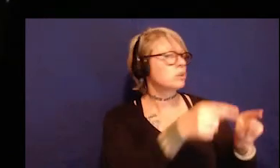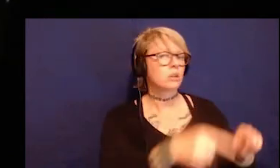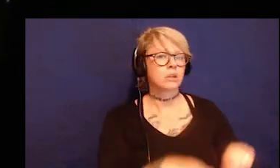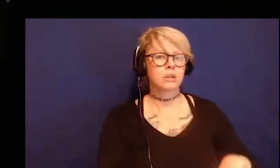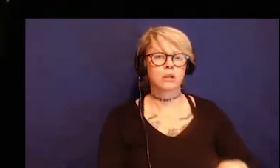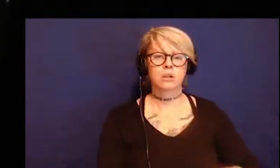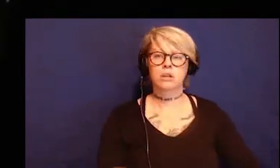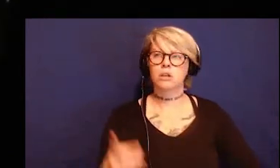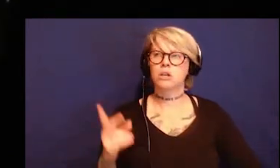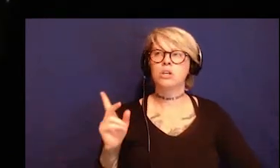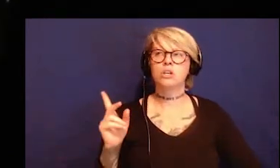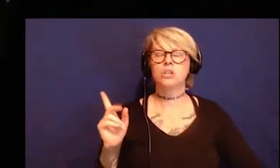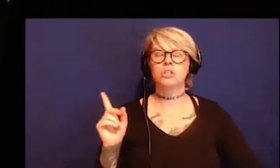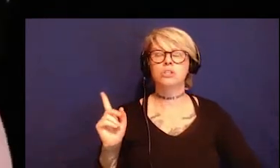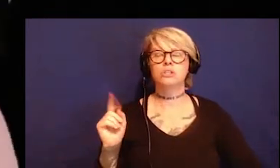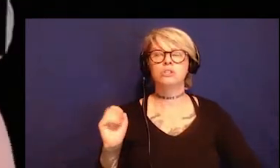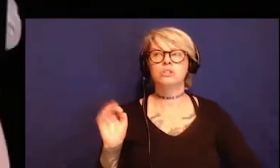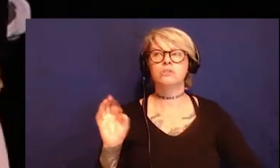Too far.